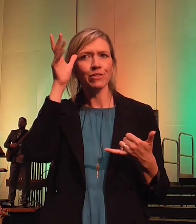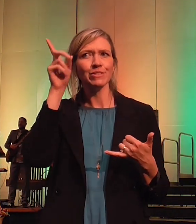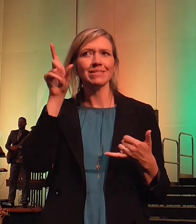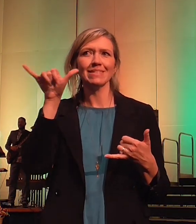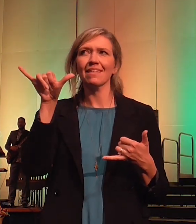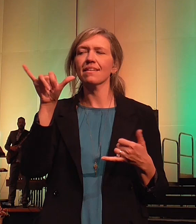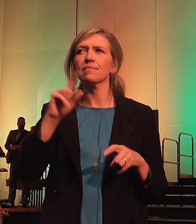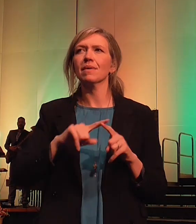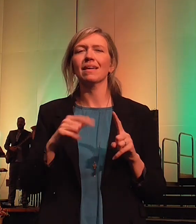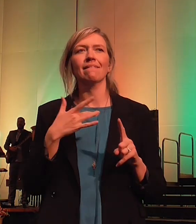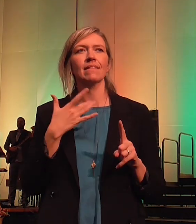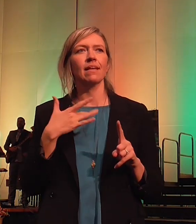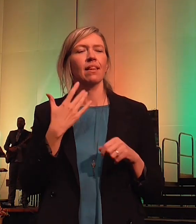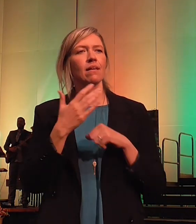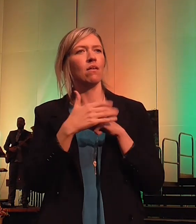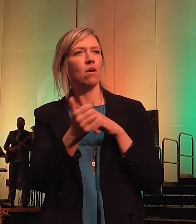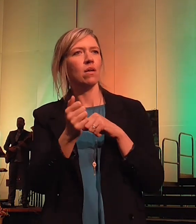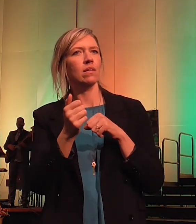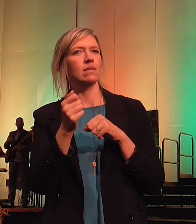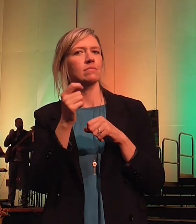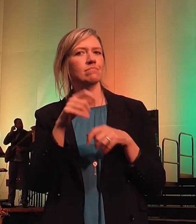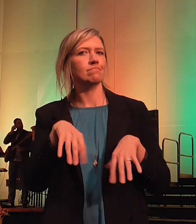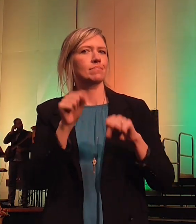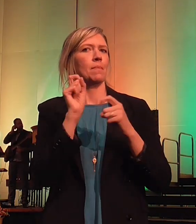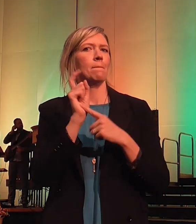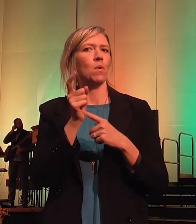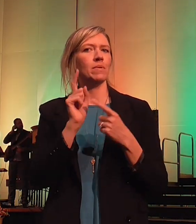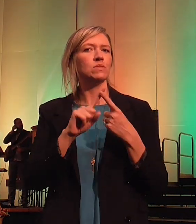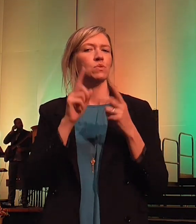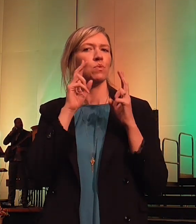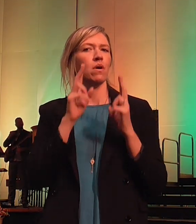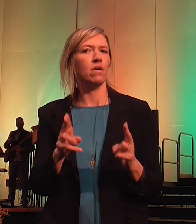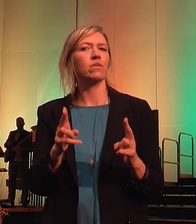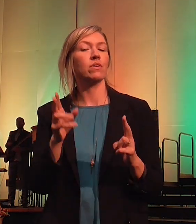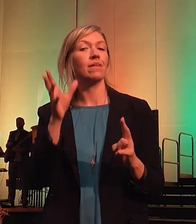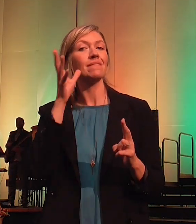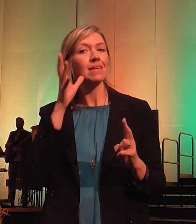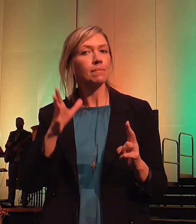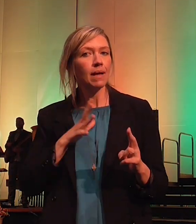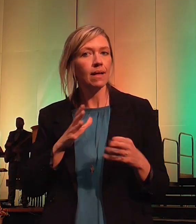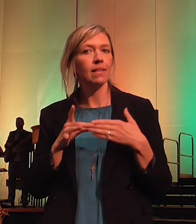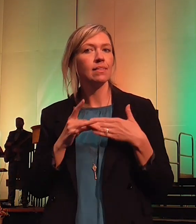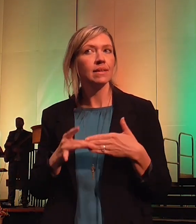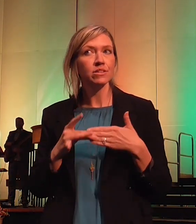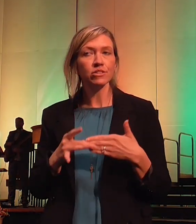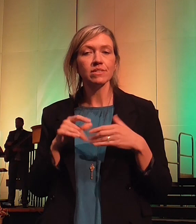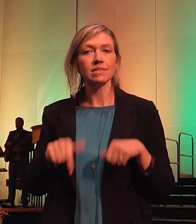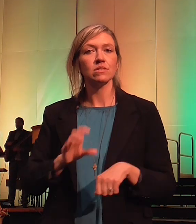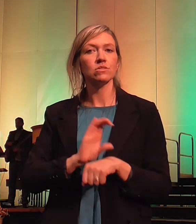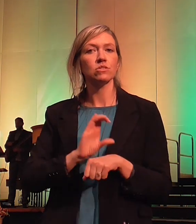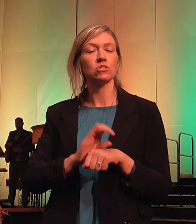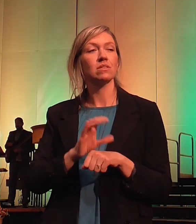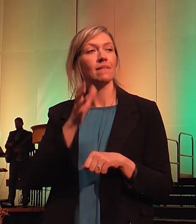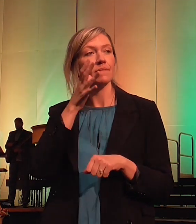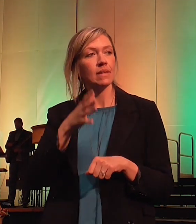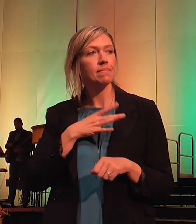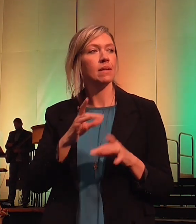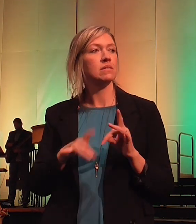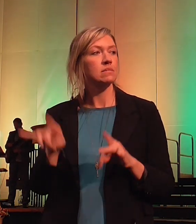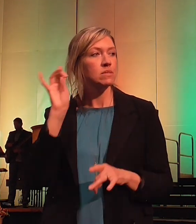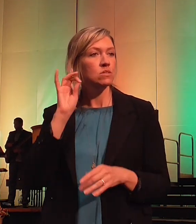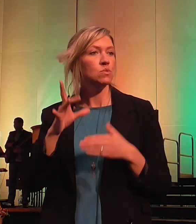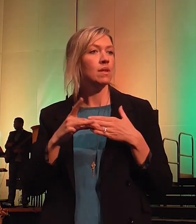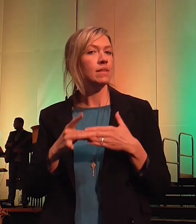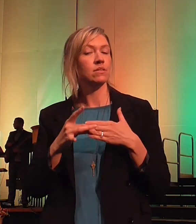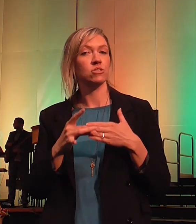Day today, but I feel called to take a moment to honor the female leadership of Mile High Church and the female spiritual